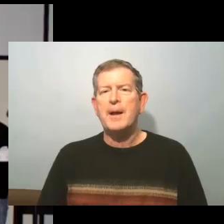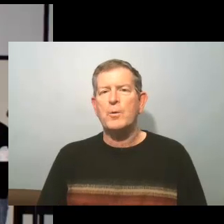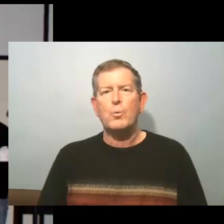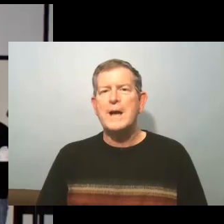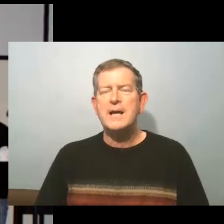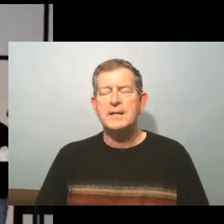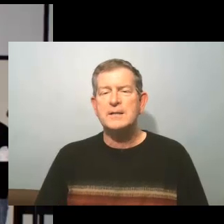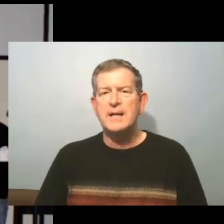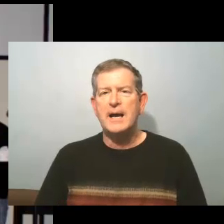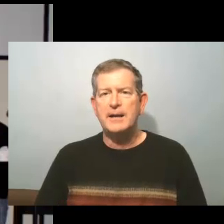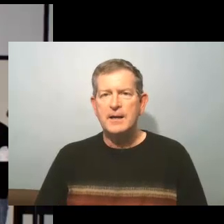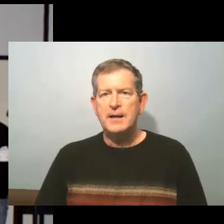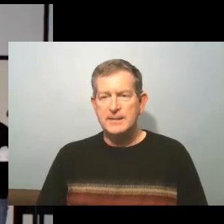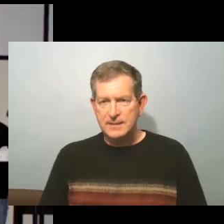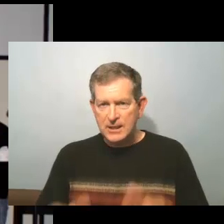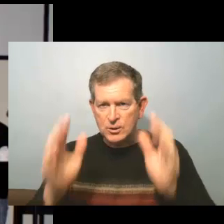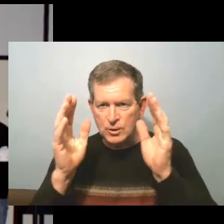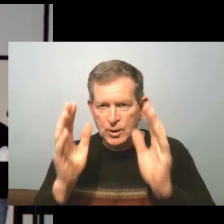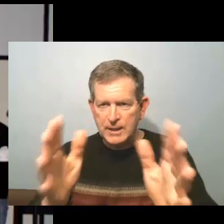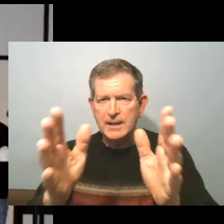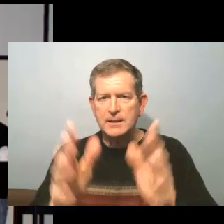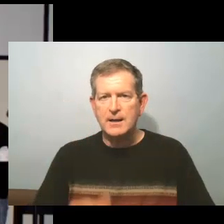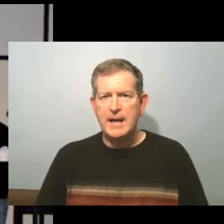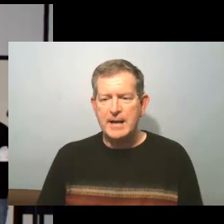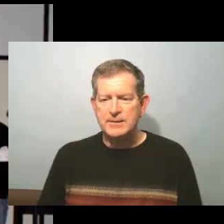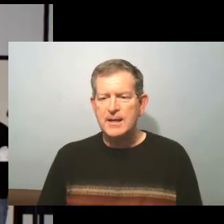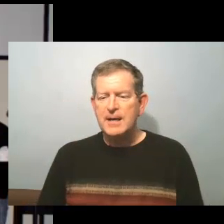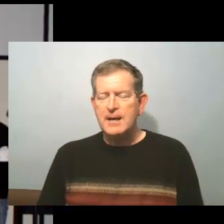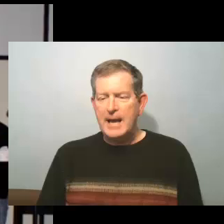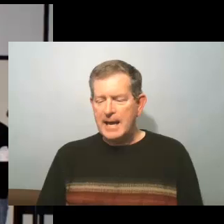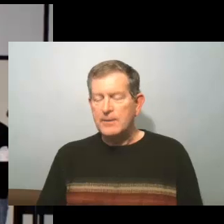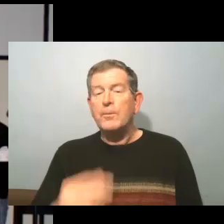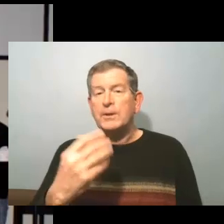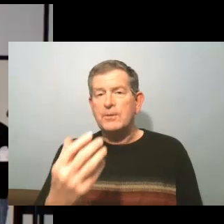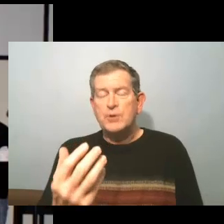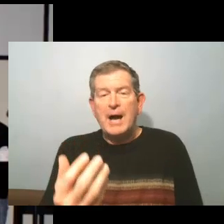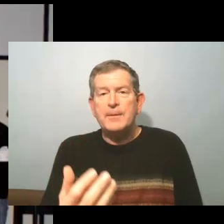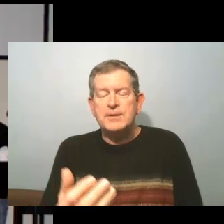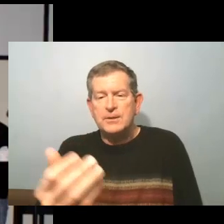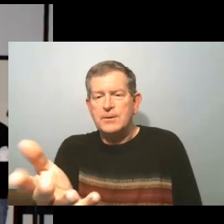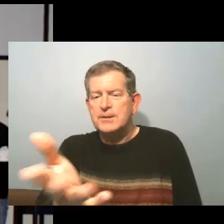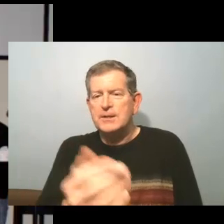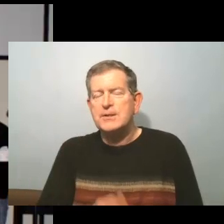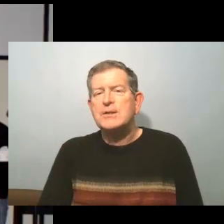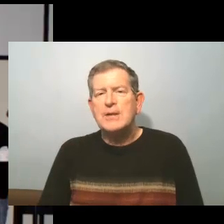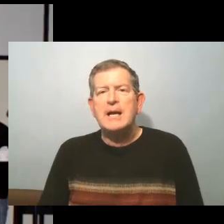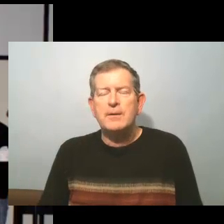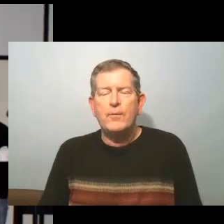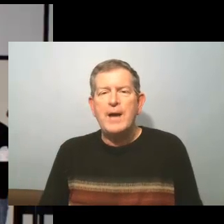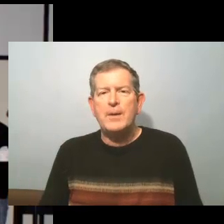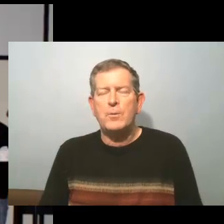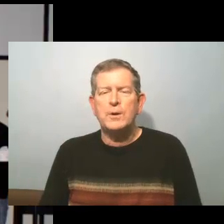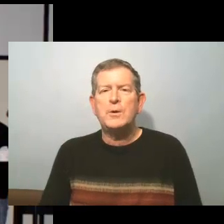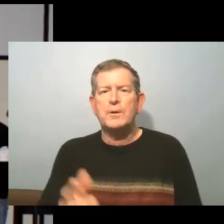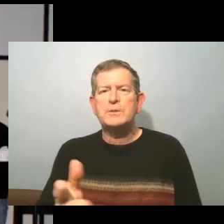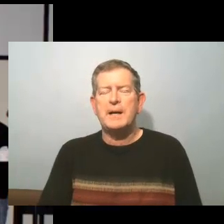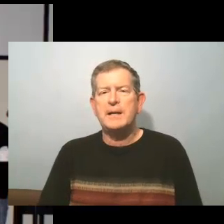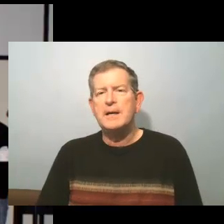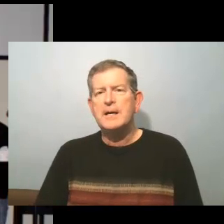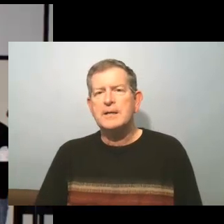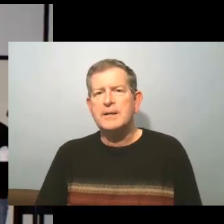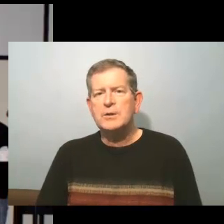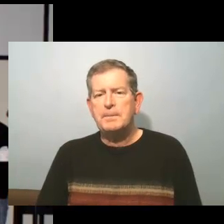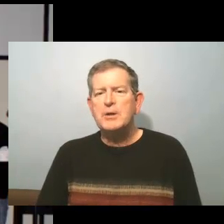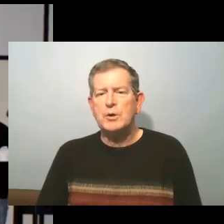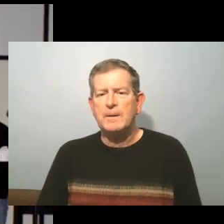will be the people on the right-hand side as the teacher's looking at the class. And what their job is to do is to say the vocabulary word